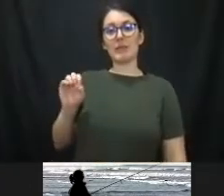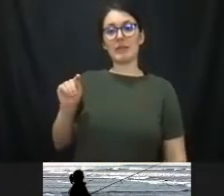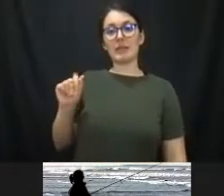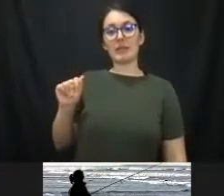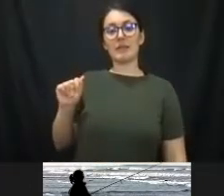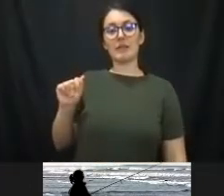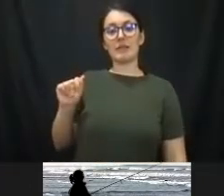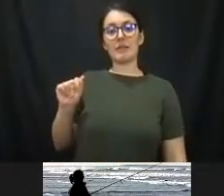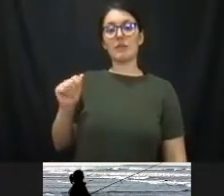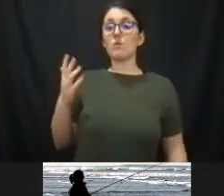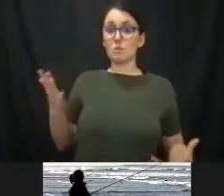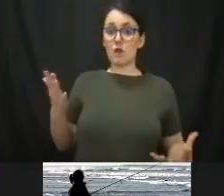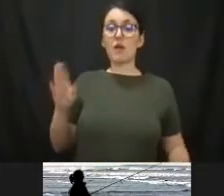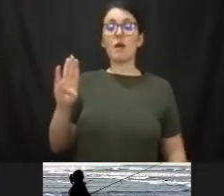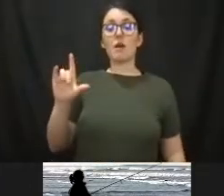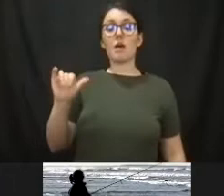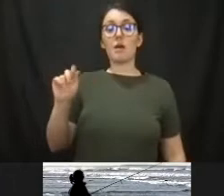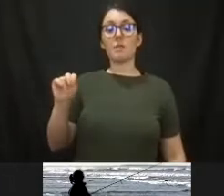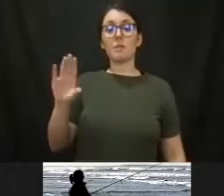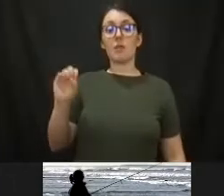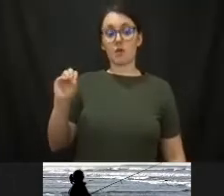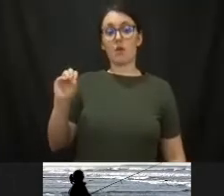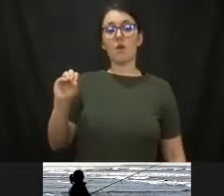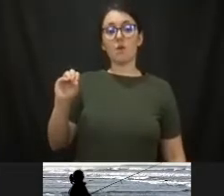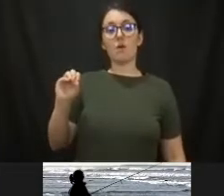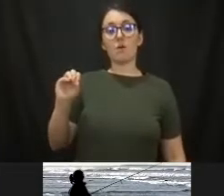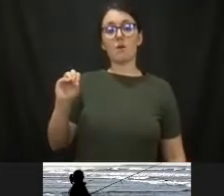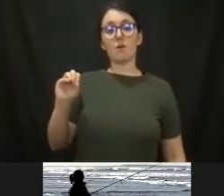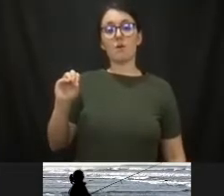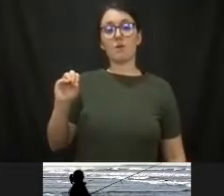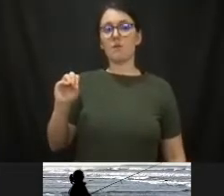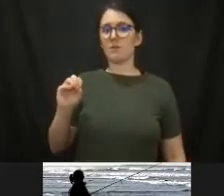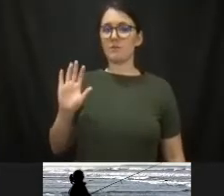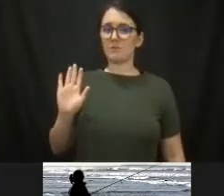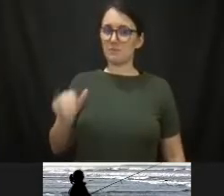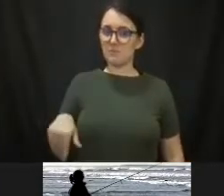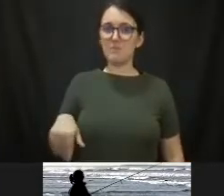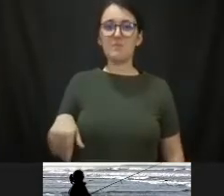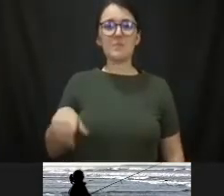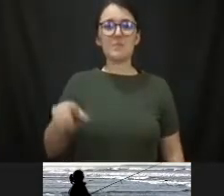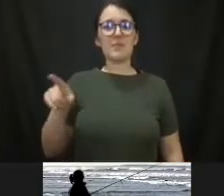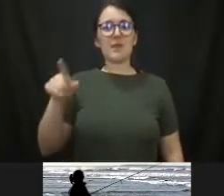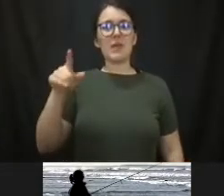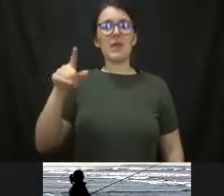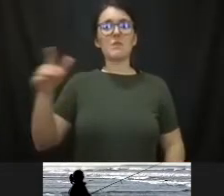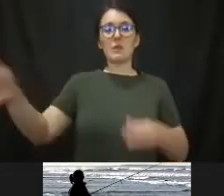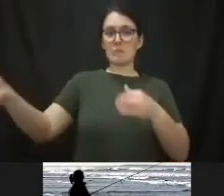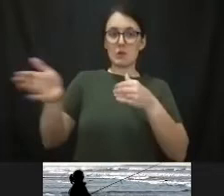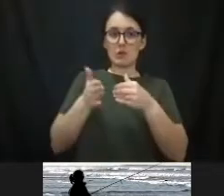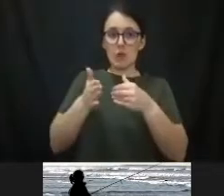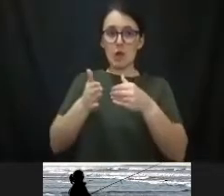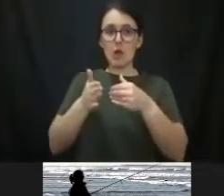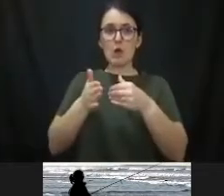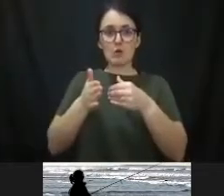Well, Blanco, oh my goodness, he was such a stinker. He would like to come right up to